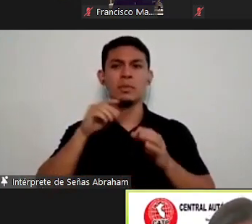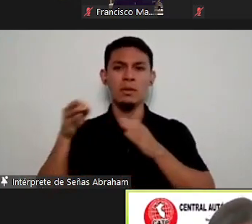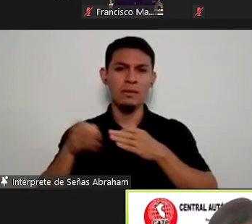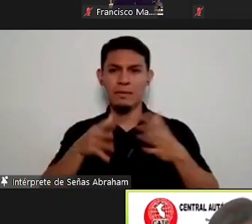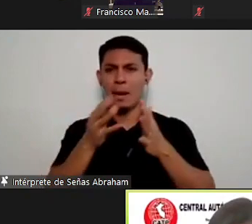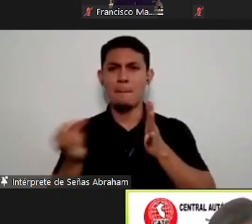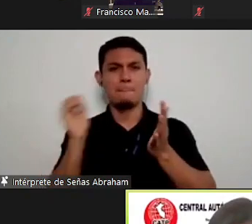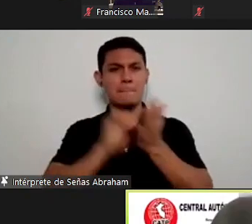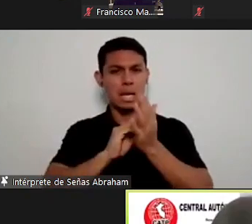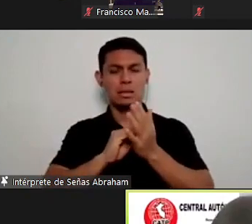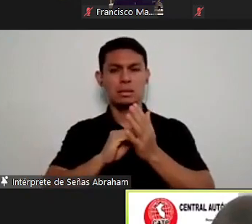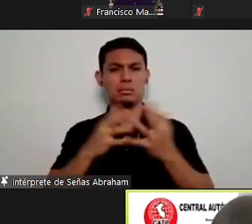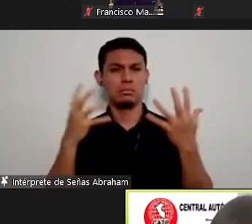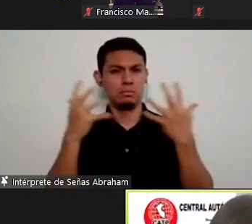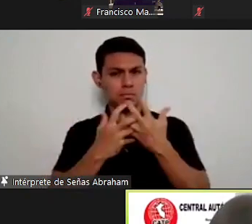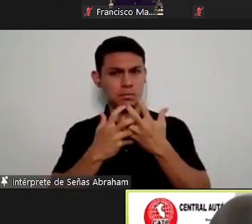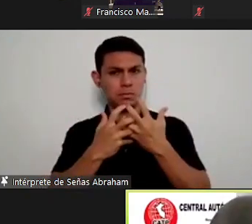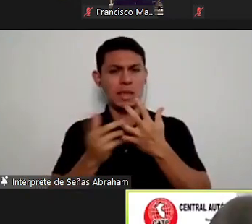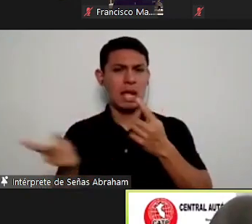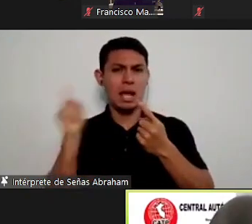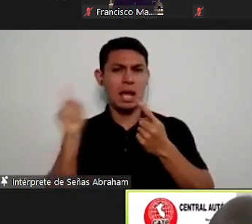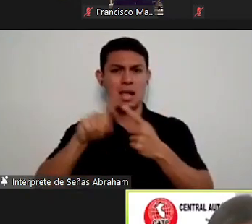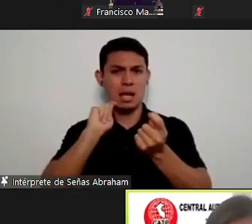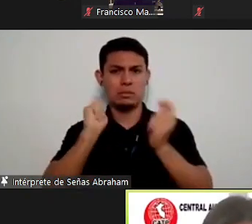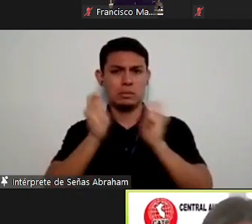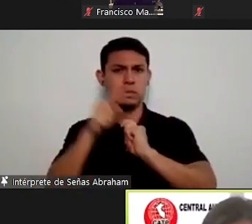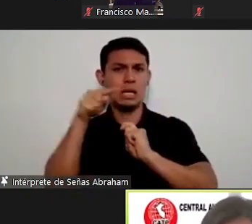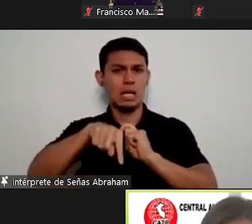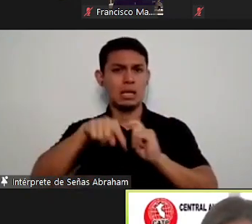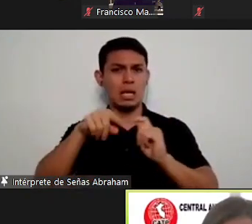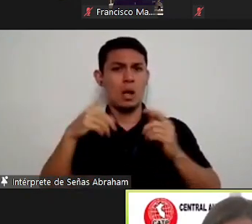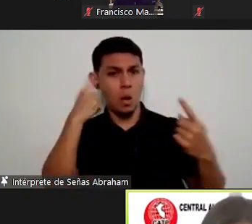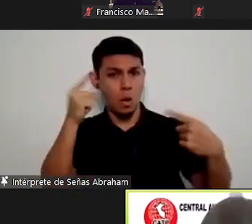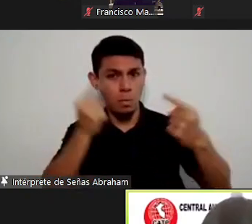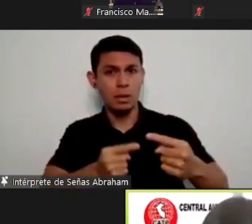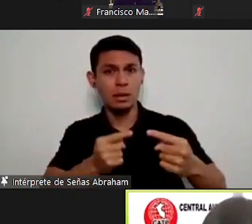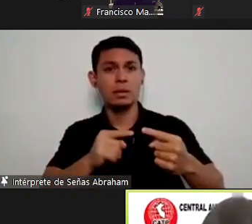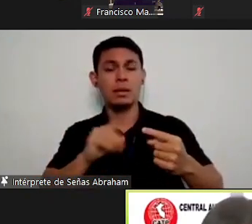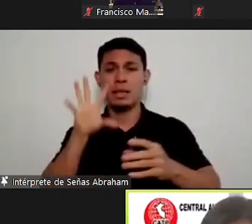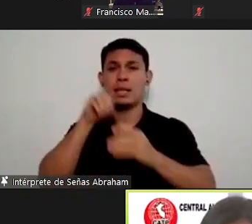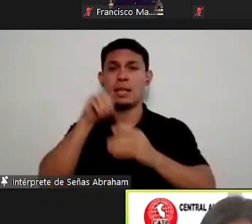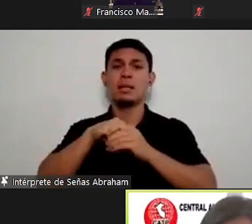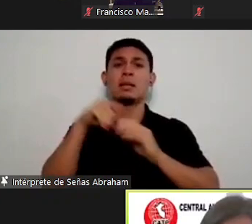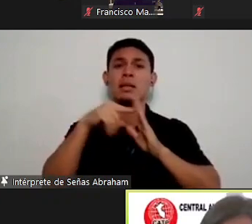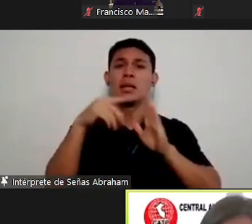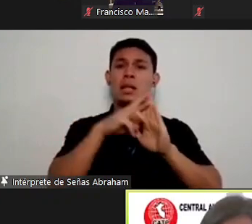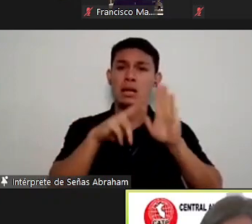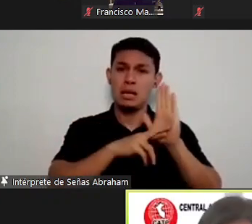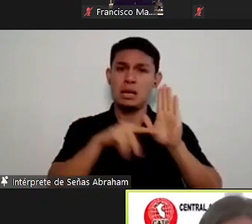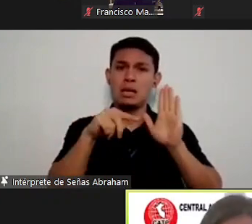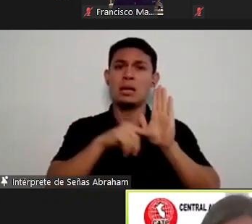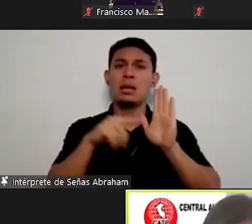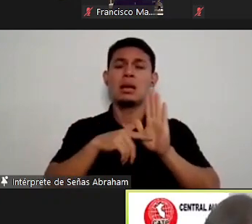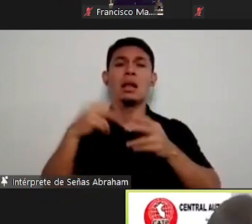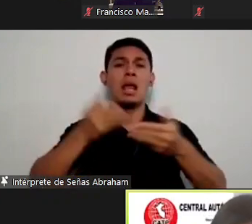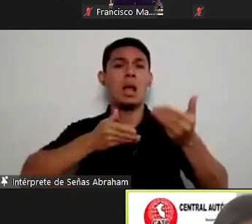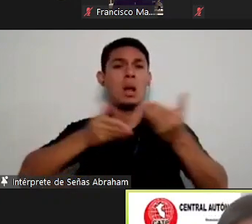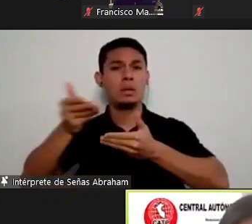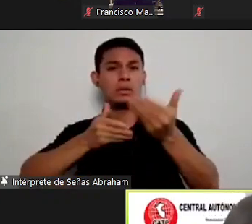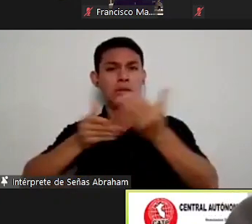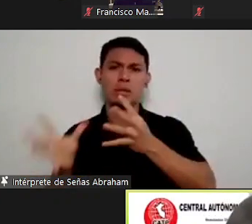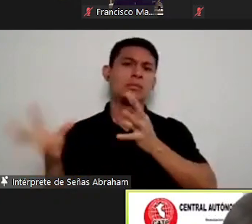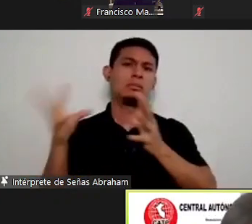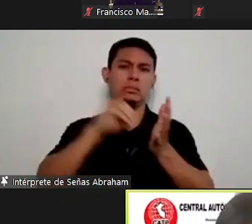we have uh internalized that the most the best way to work until this agreement is ratified is that within our the